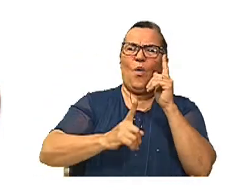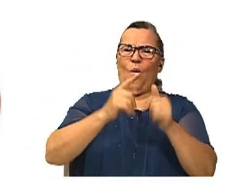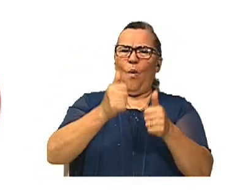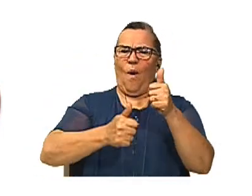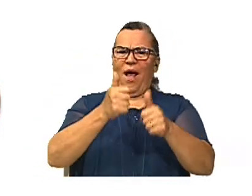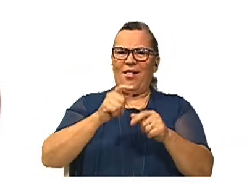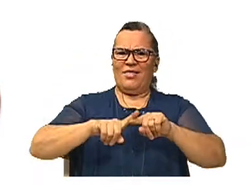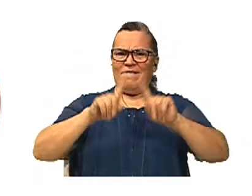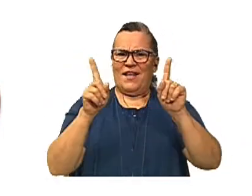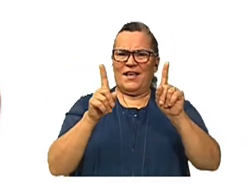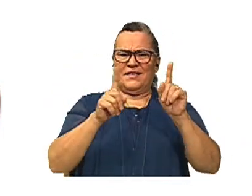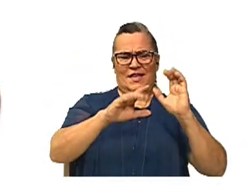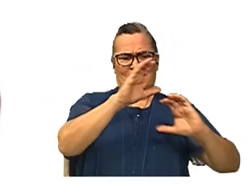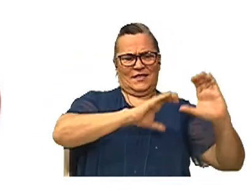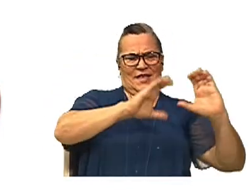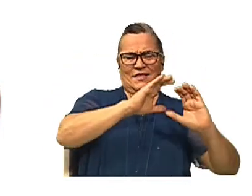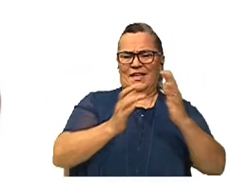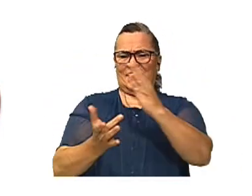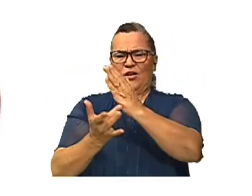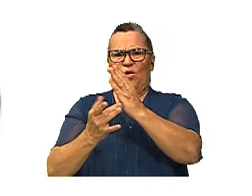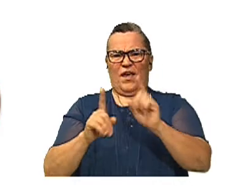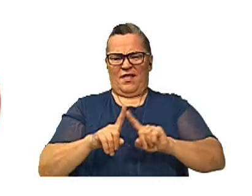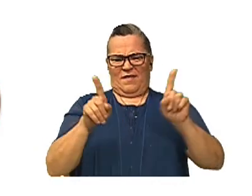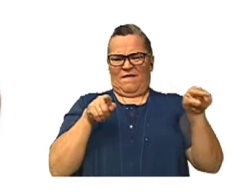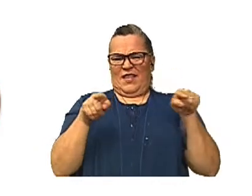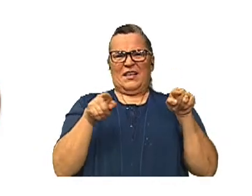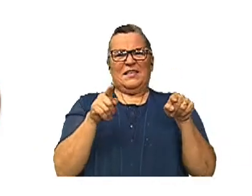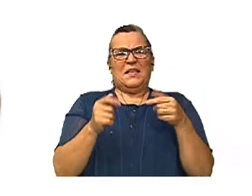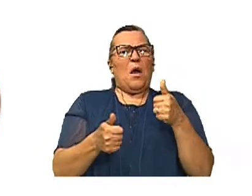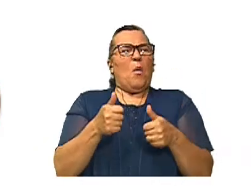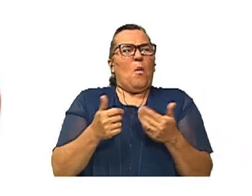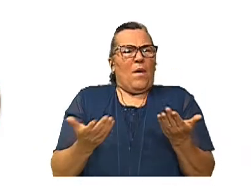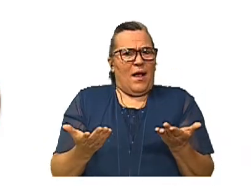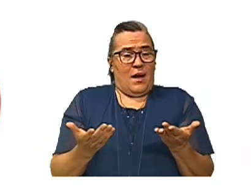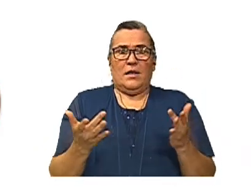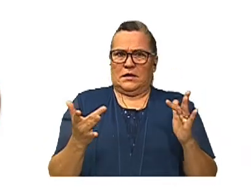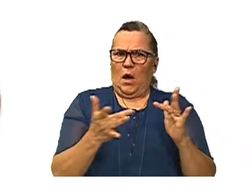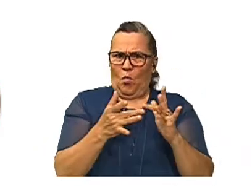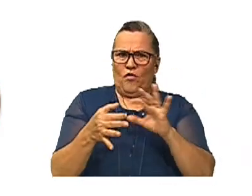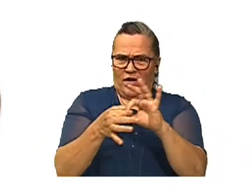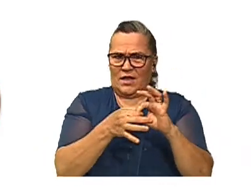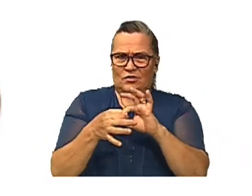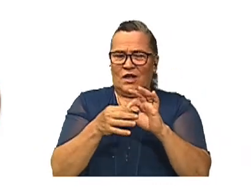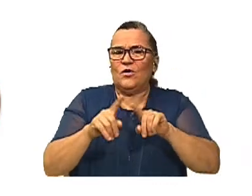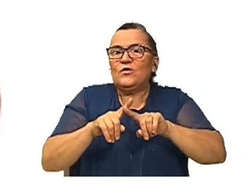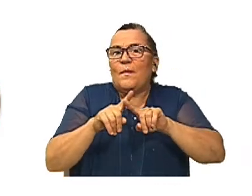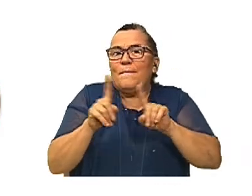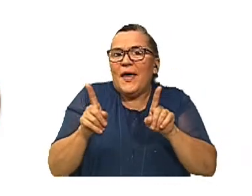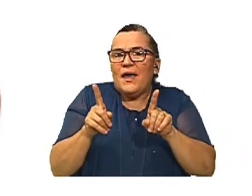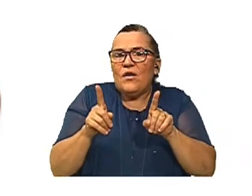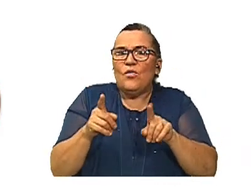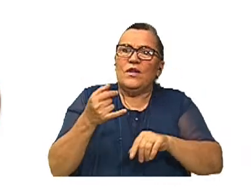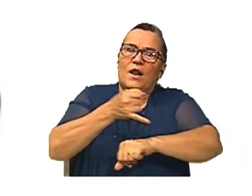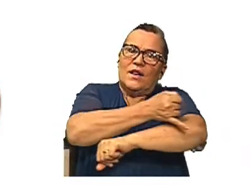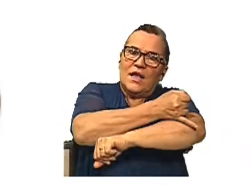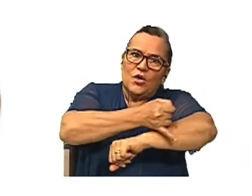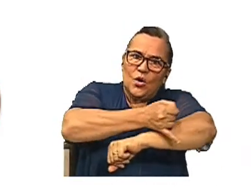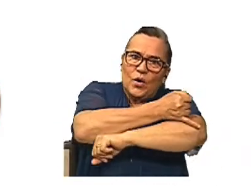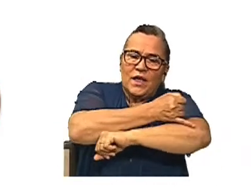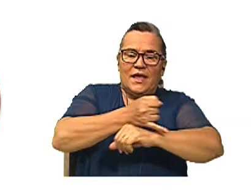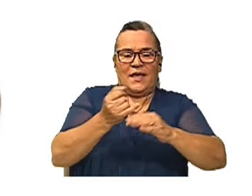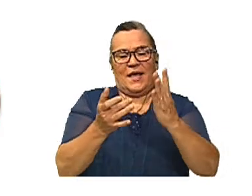and technology? Well, even though this is very connected, it has to do with engineering,